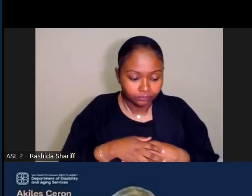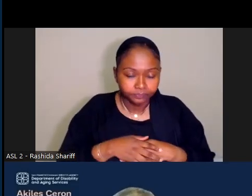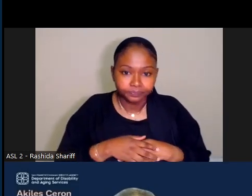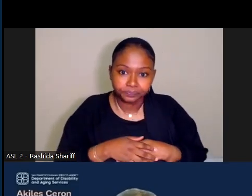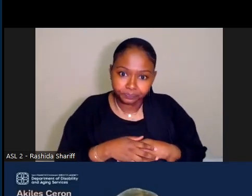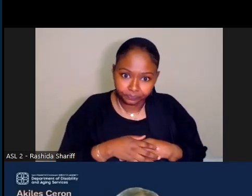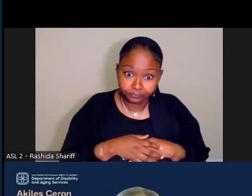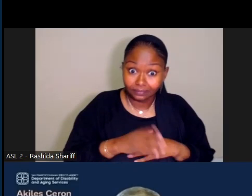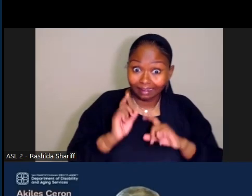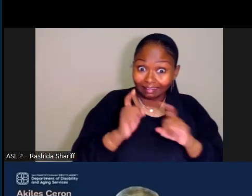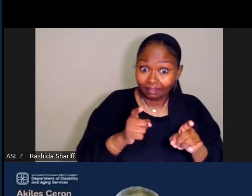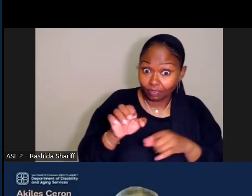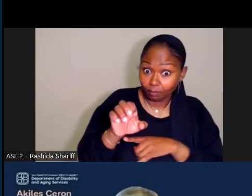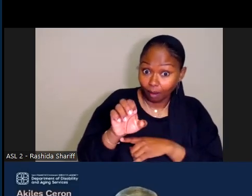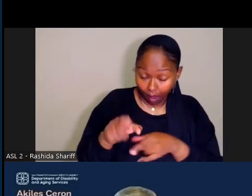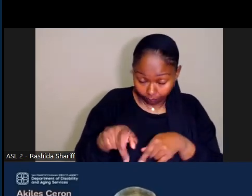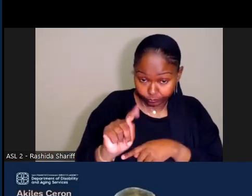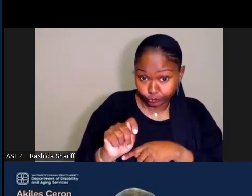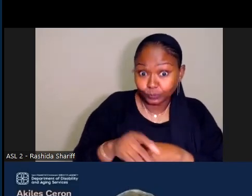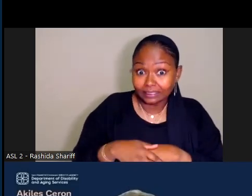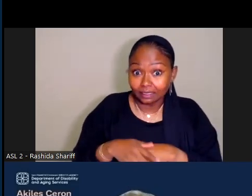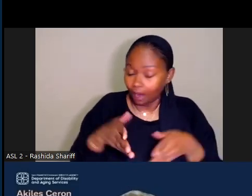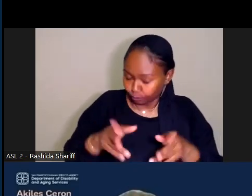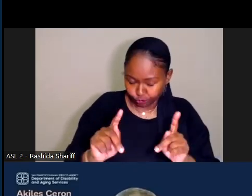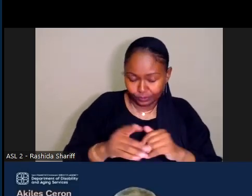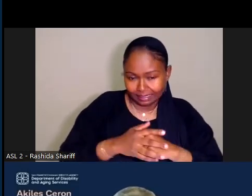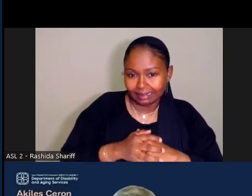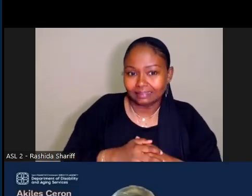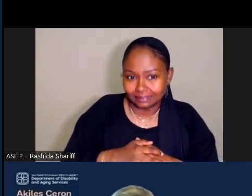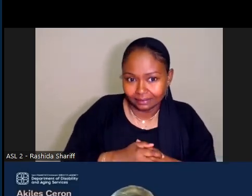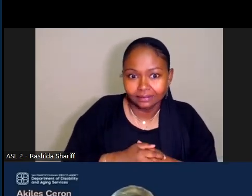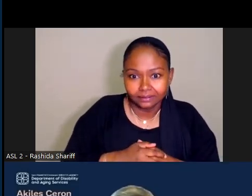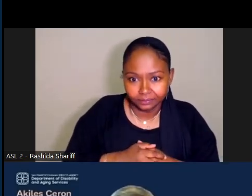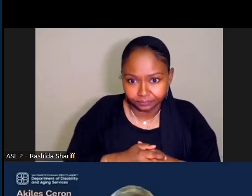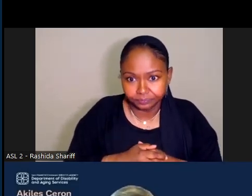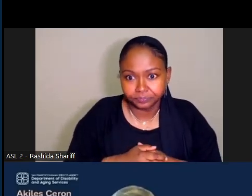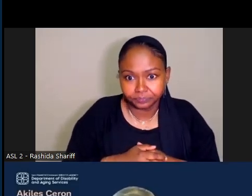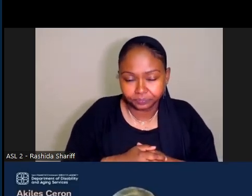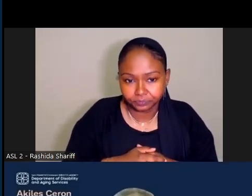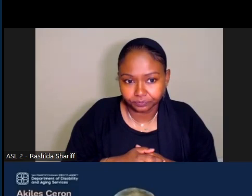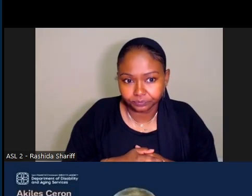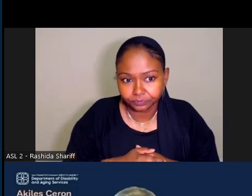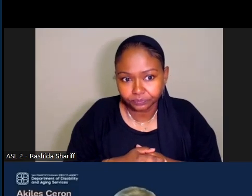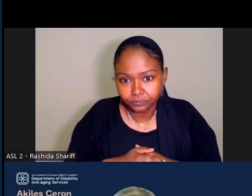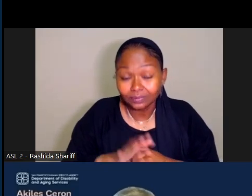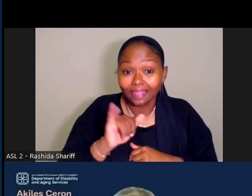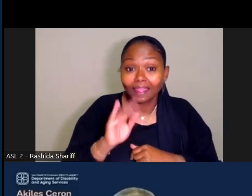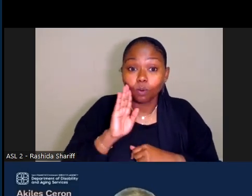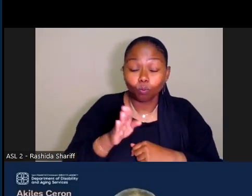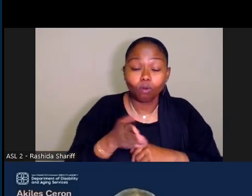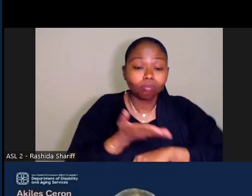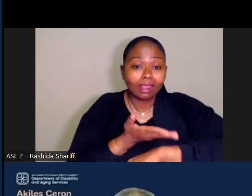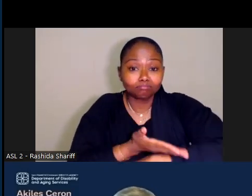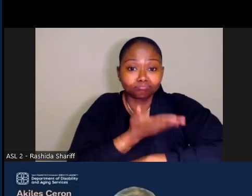the resources in their place, as independent as possible, that will improve the